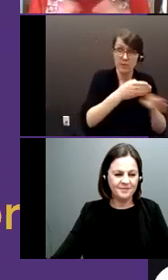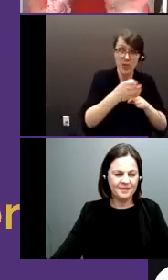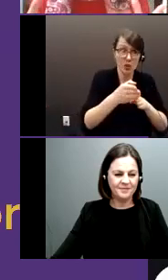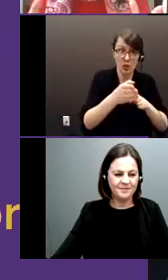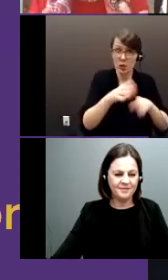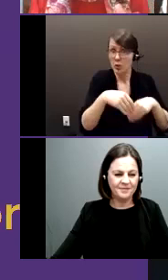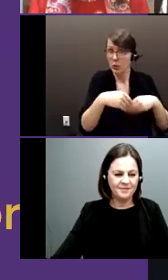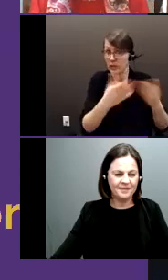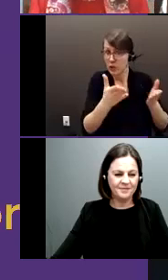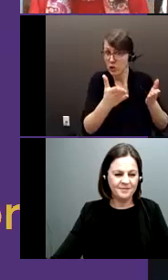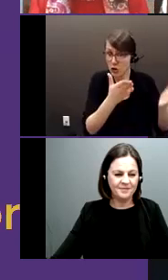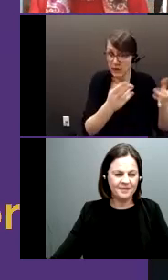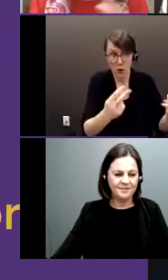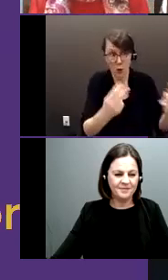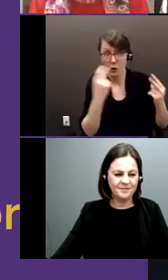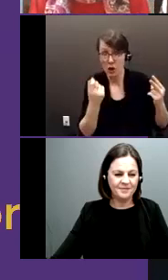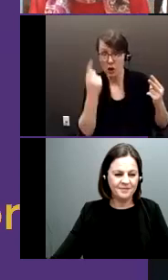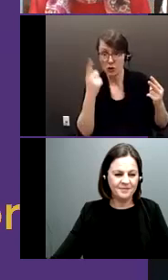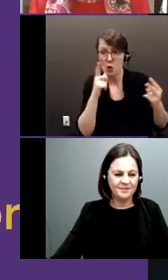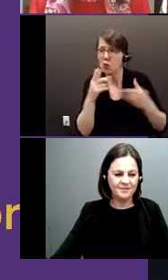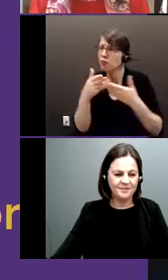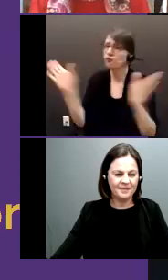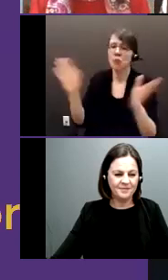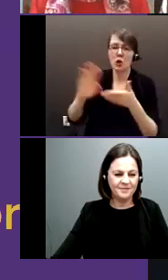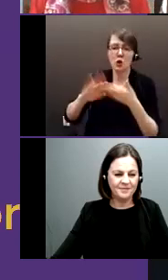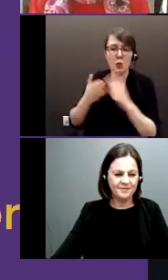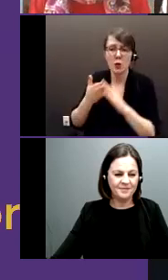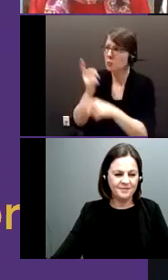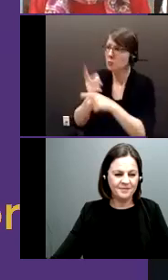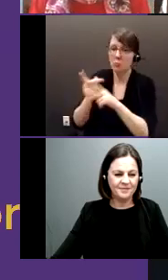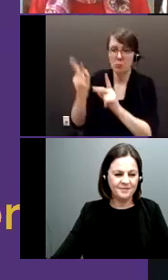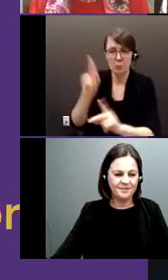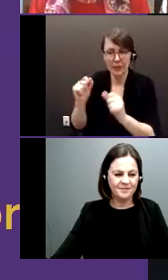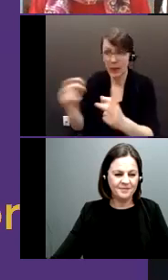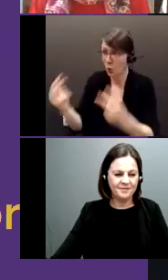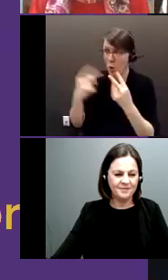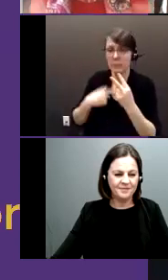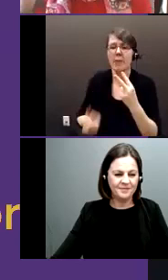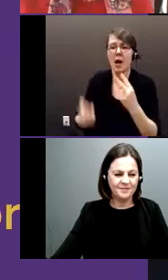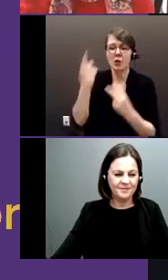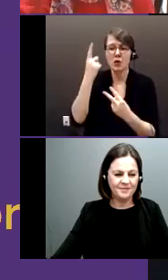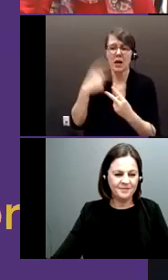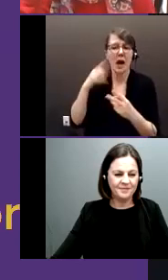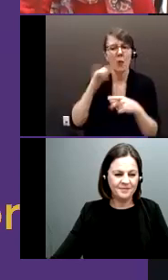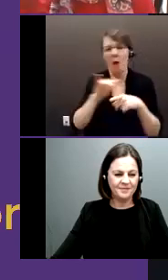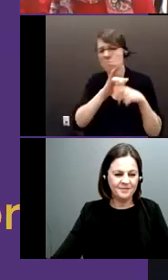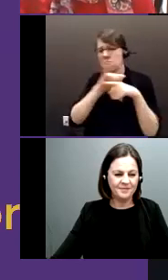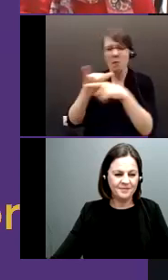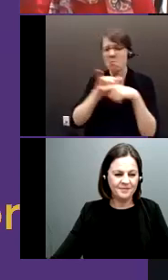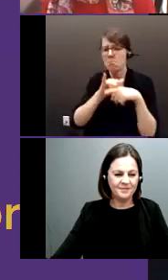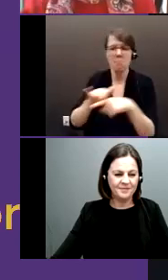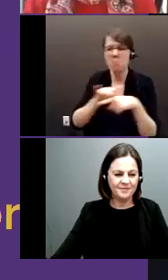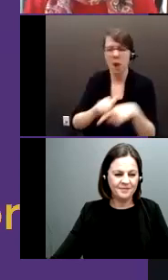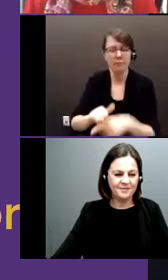of waxing on about different statistics or different research that's out there. There's a lot of information out